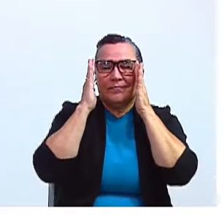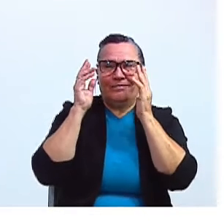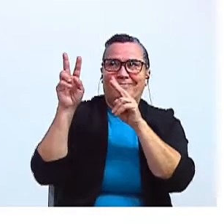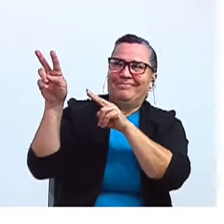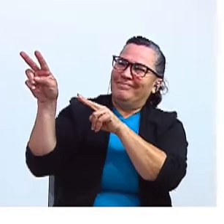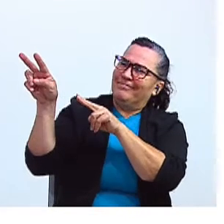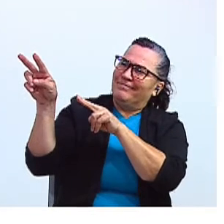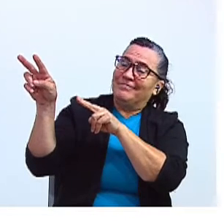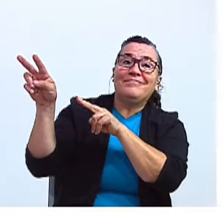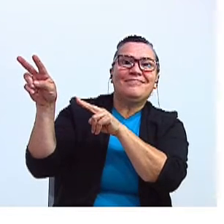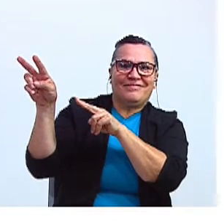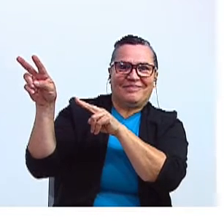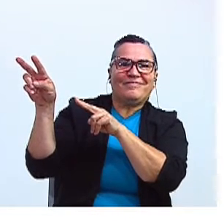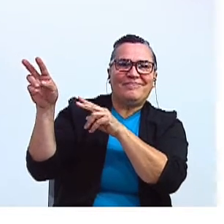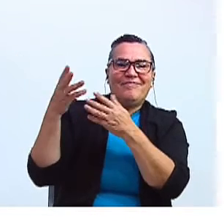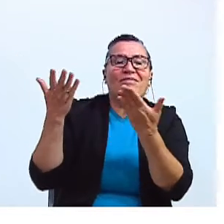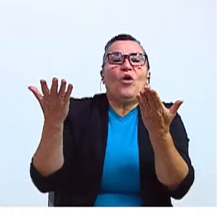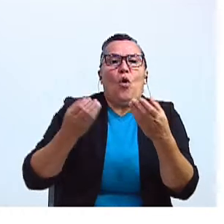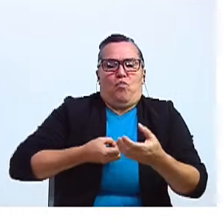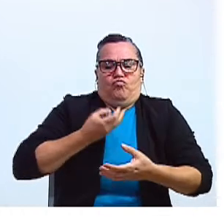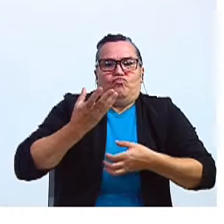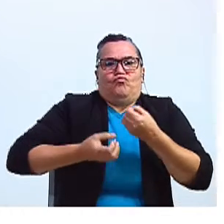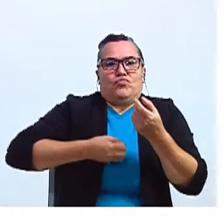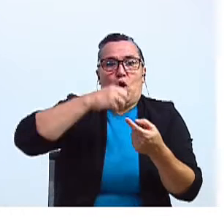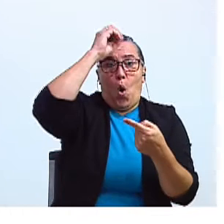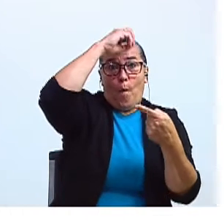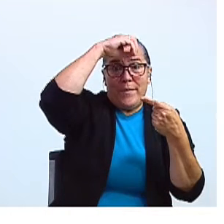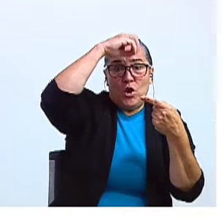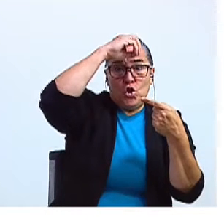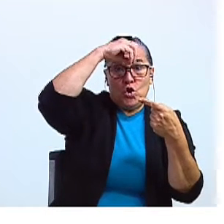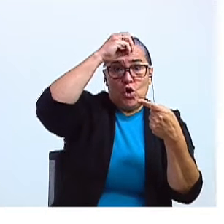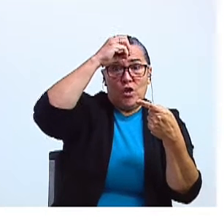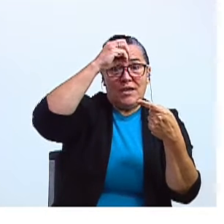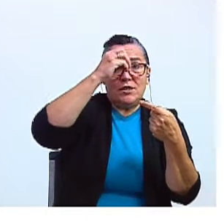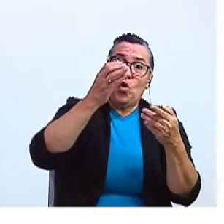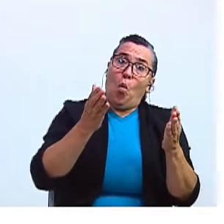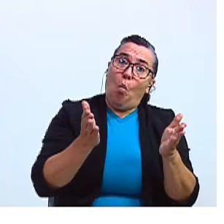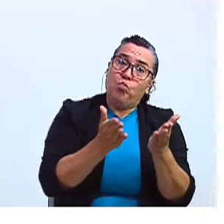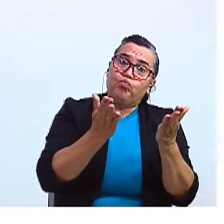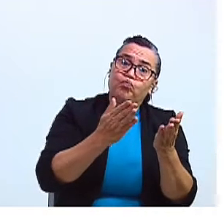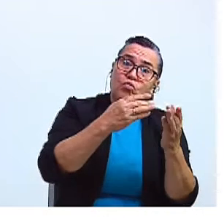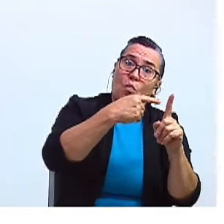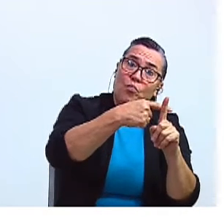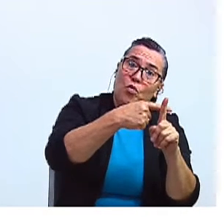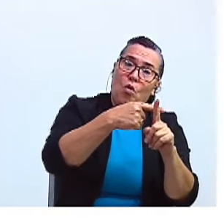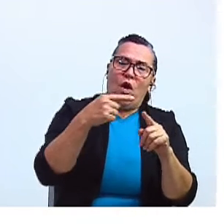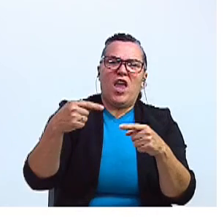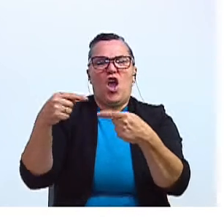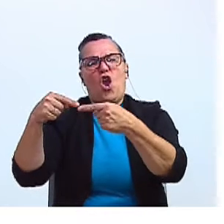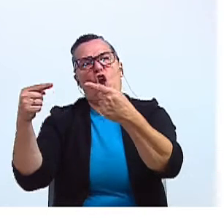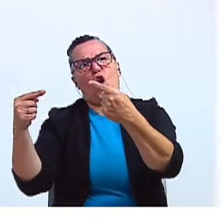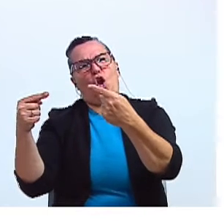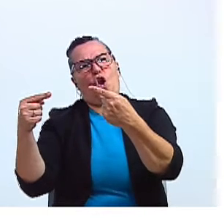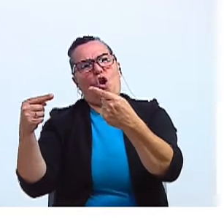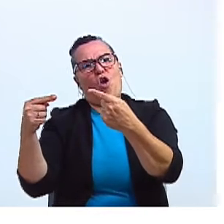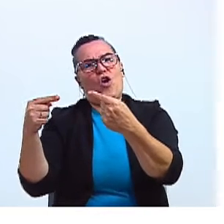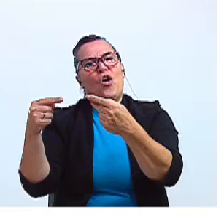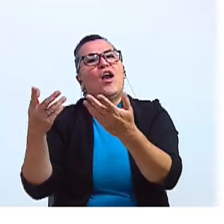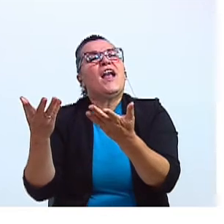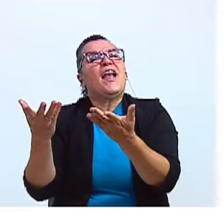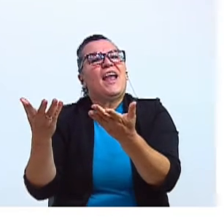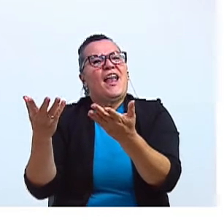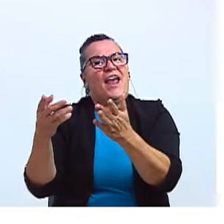Okay, we're going to learn how to express opinions about the pros and cons of an invention. Do you like making